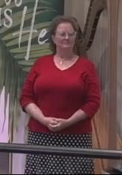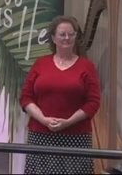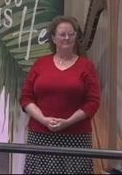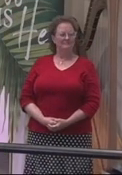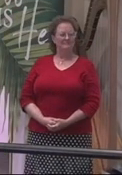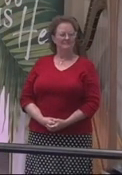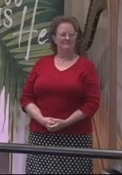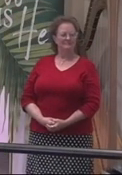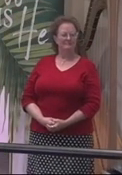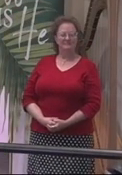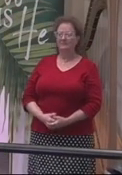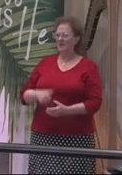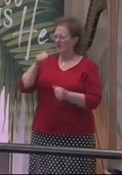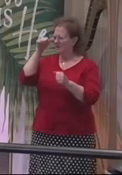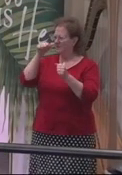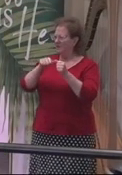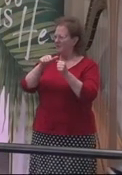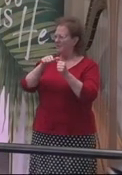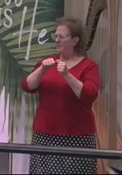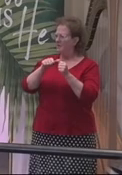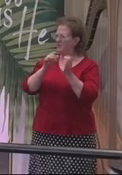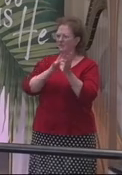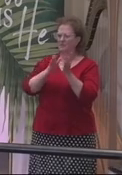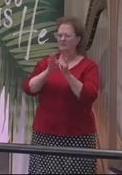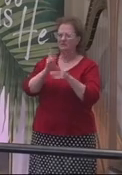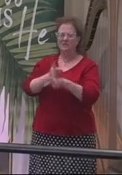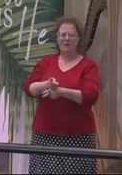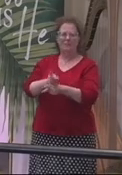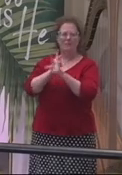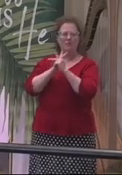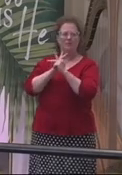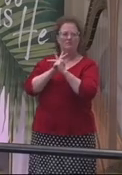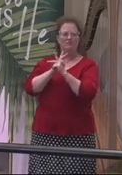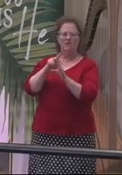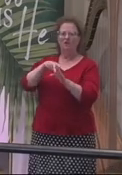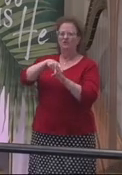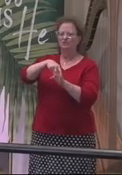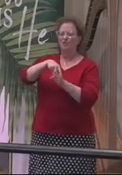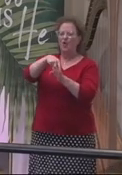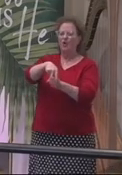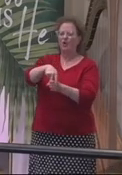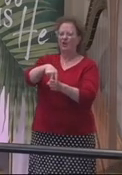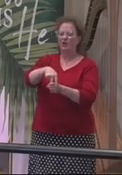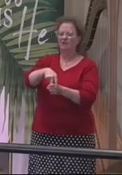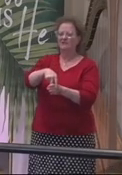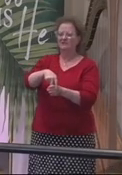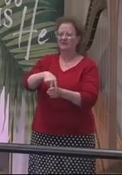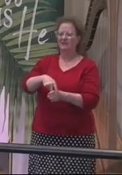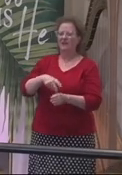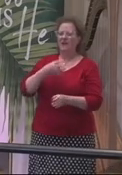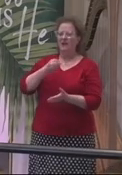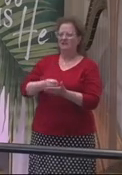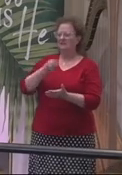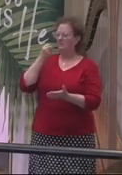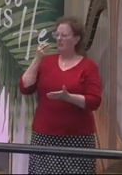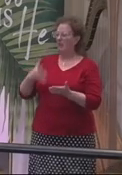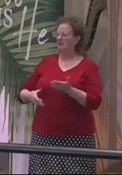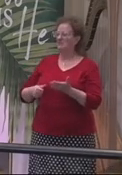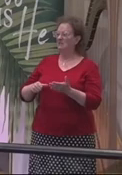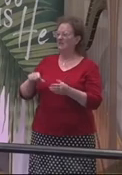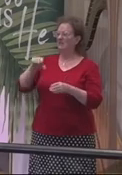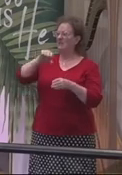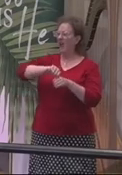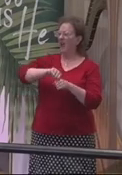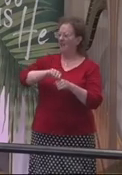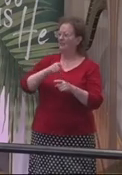Hey, remember that time when Jesus borrowed a donkey because apparently the gas prices were just as high in the first century as they are today? And then they